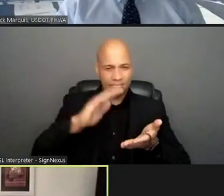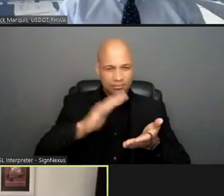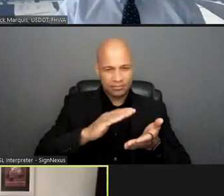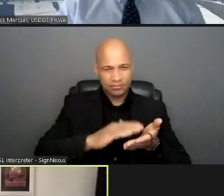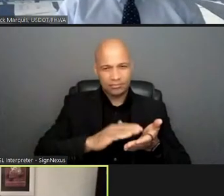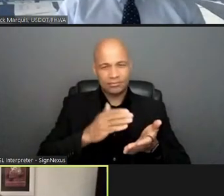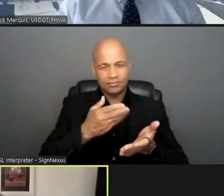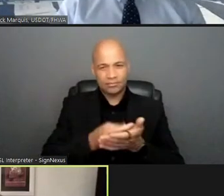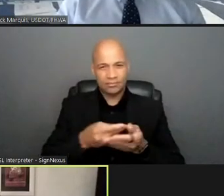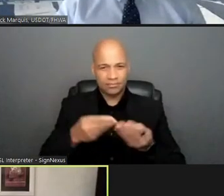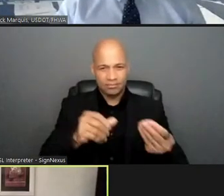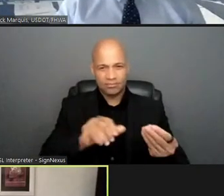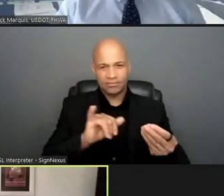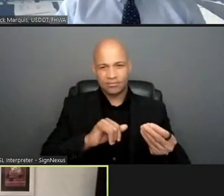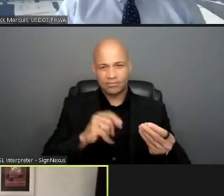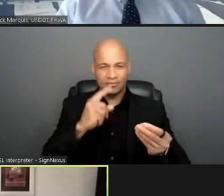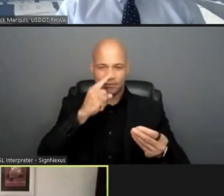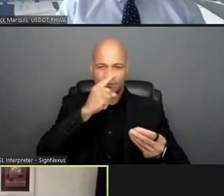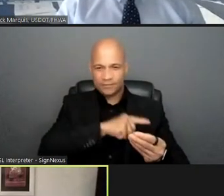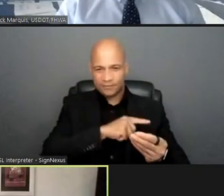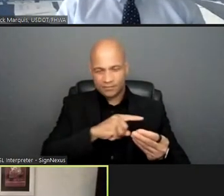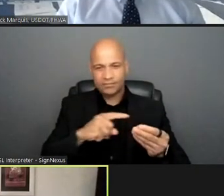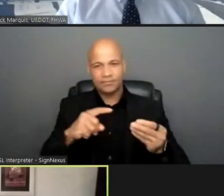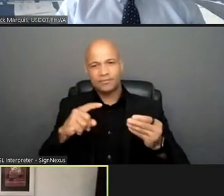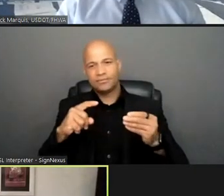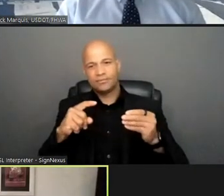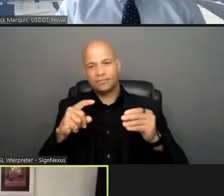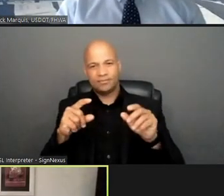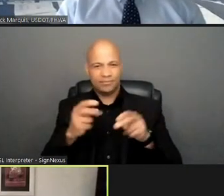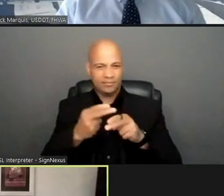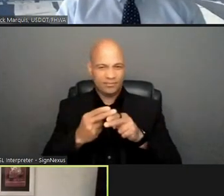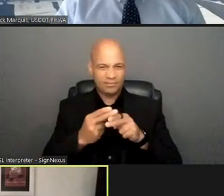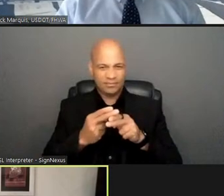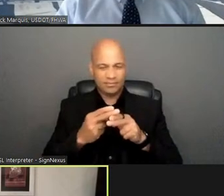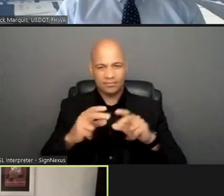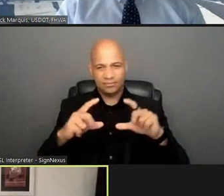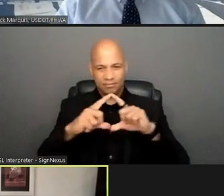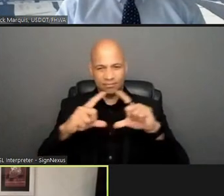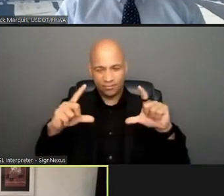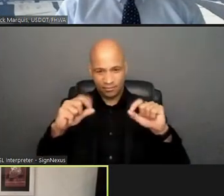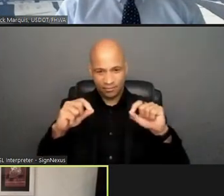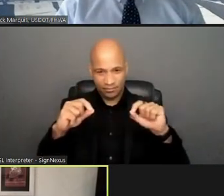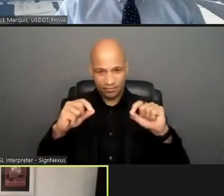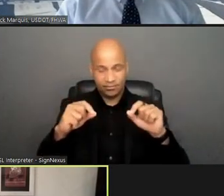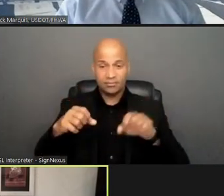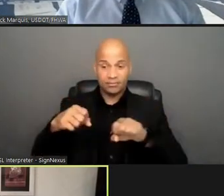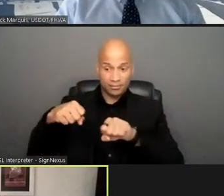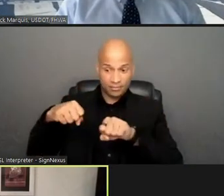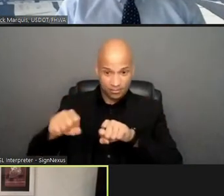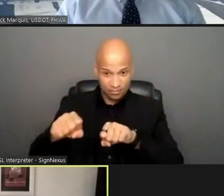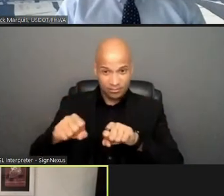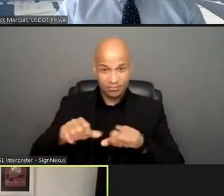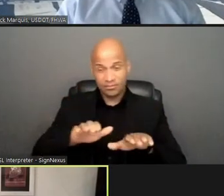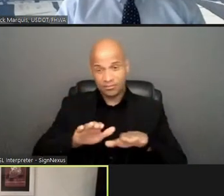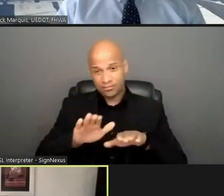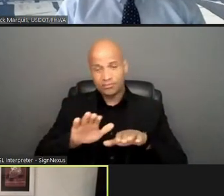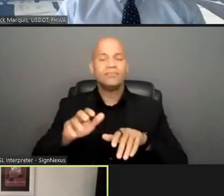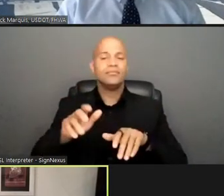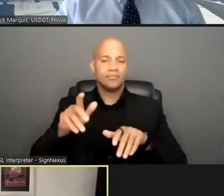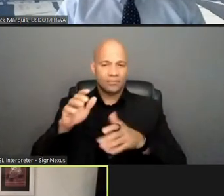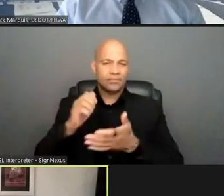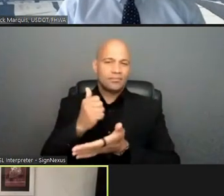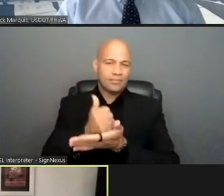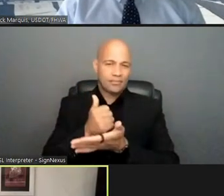spur to phony temporary plates that has infested New York to sum up motorcycle scooters are part of the solution and to congestion and pedestrian